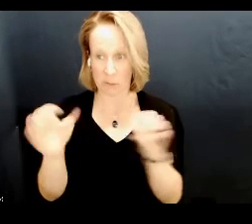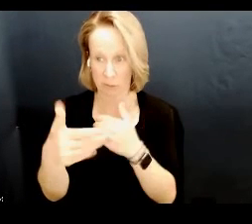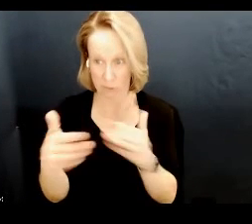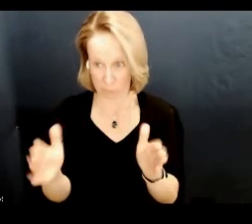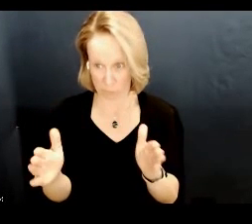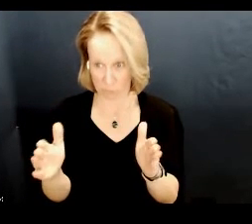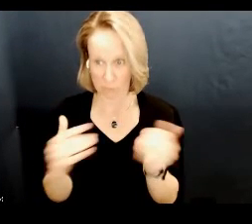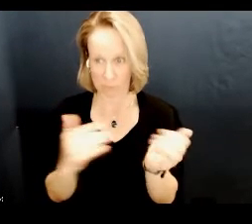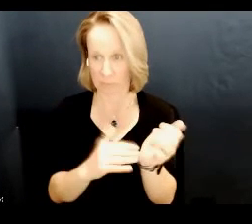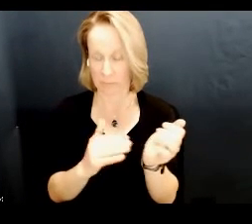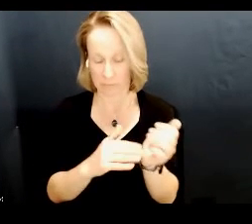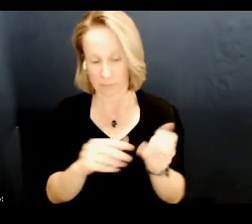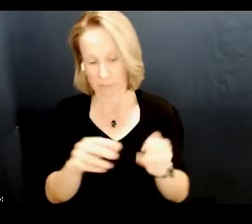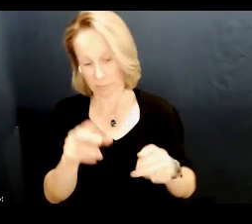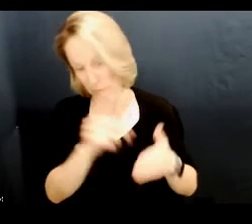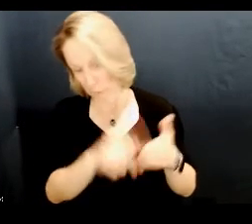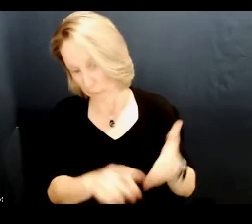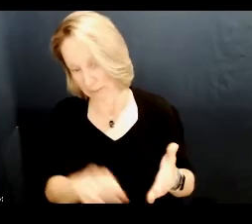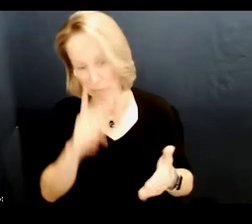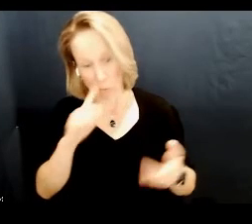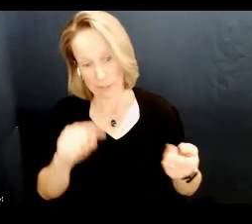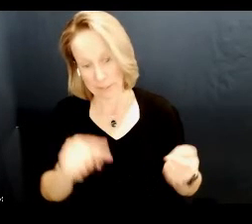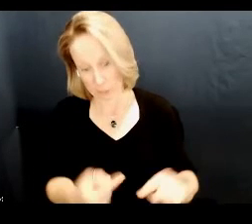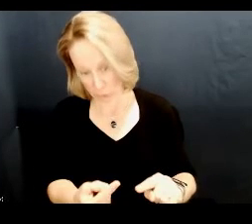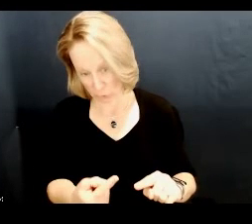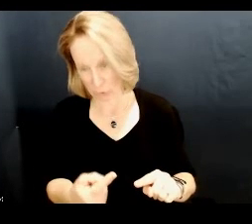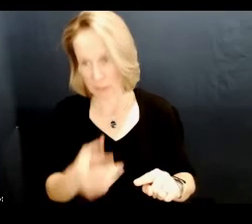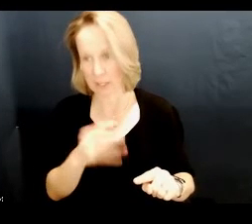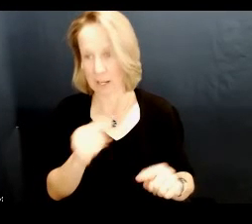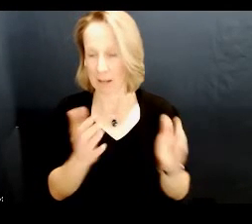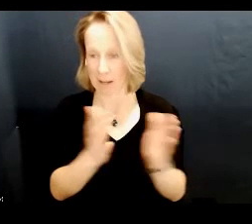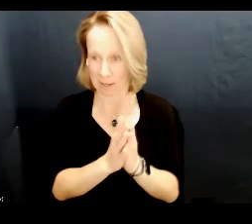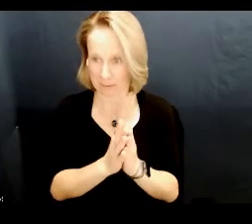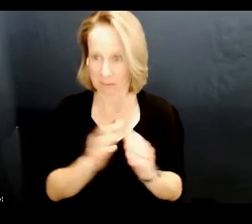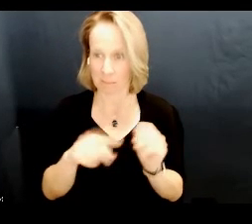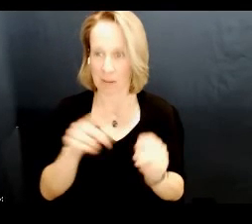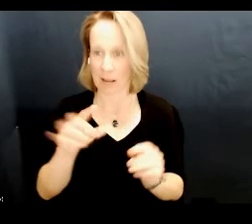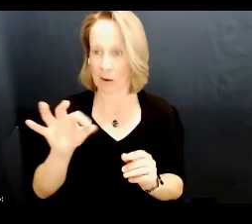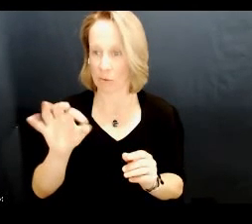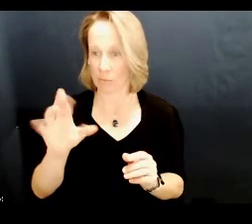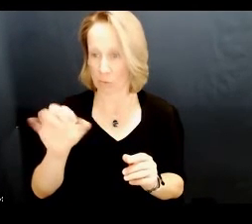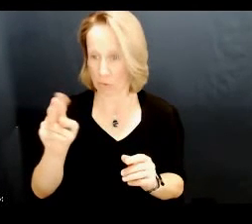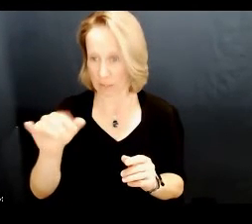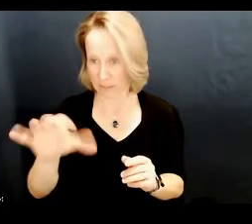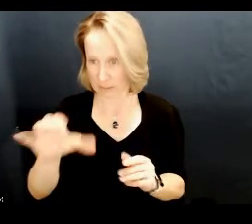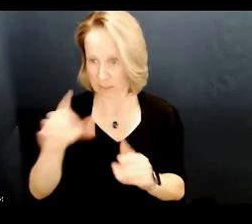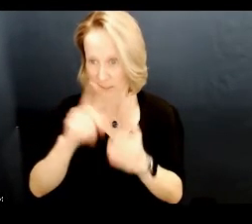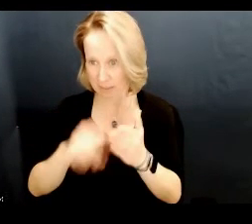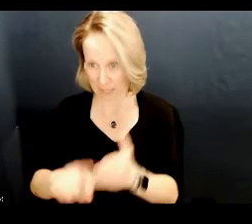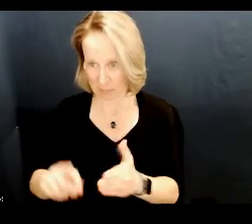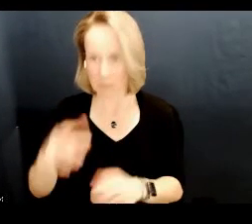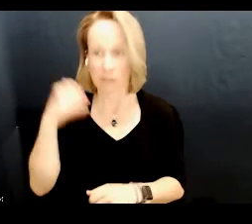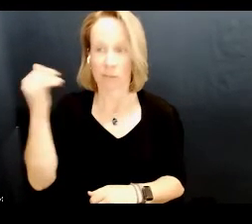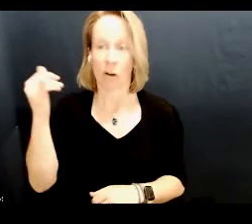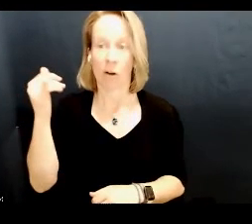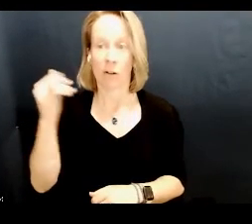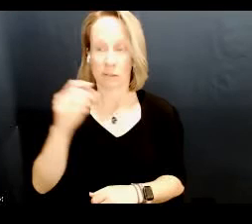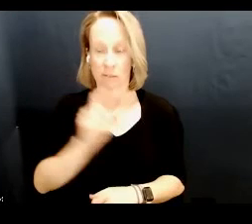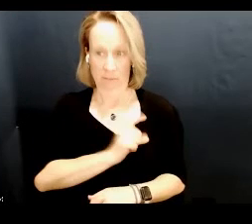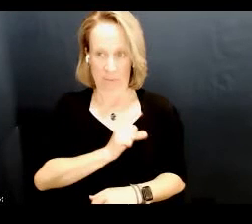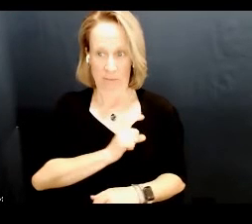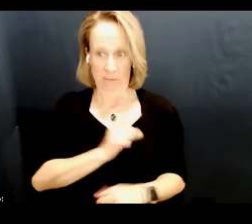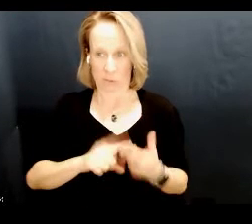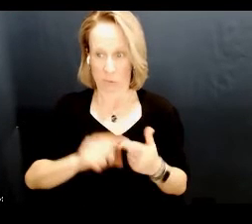for the forensic exam. The hospital calls law enforcement to report. The hospital